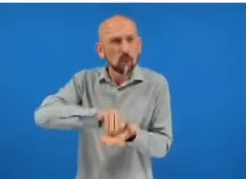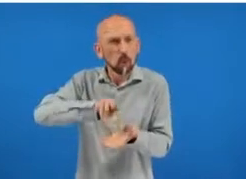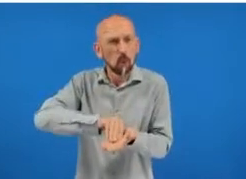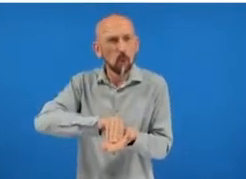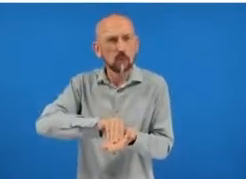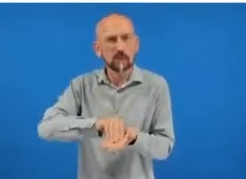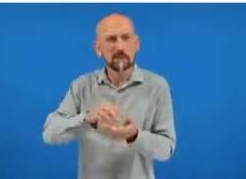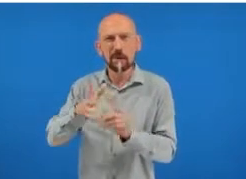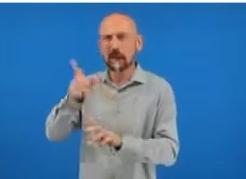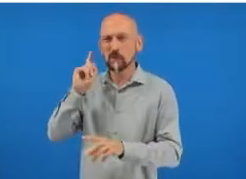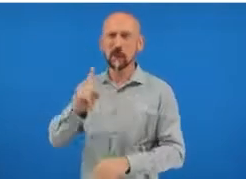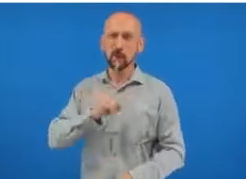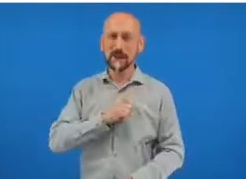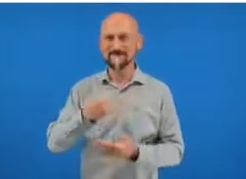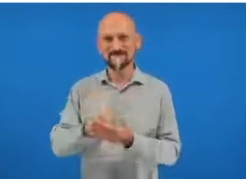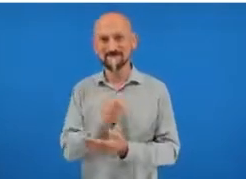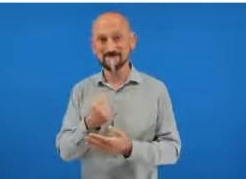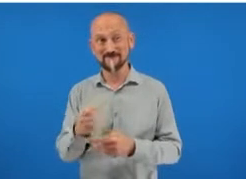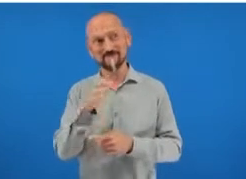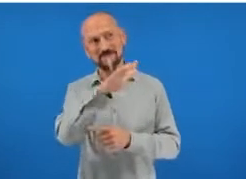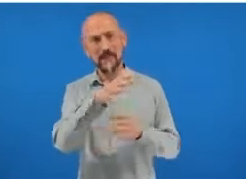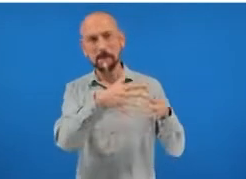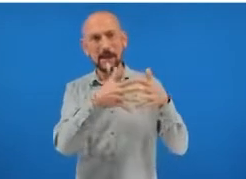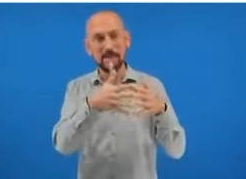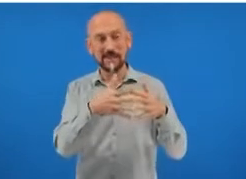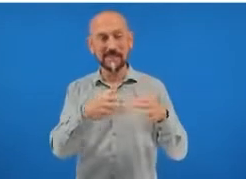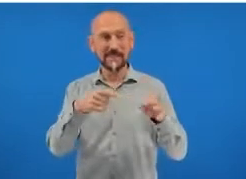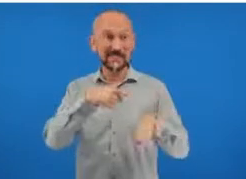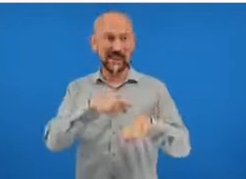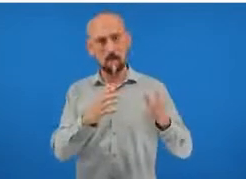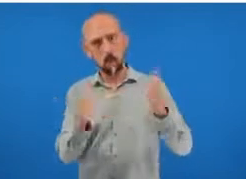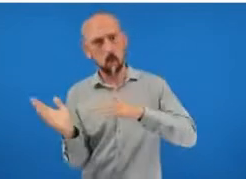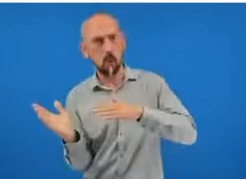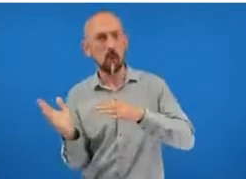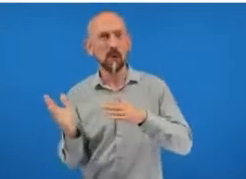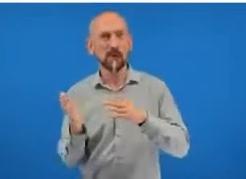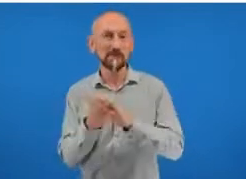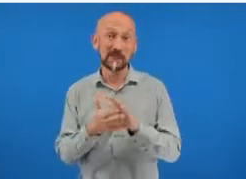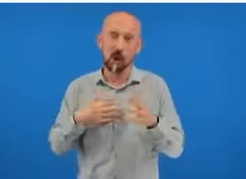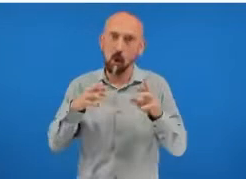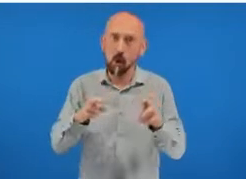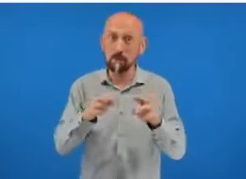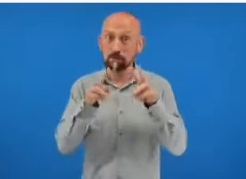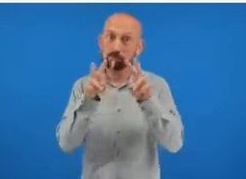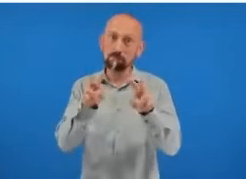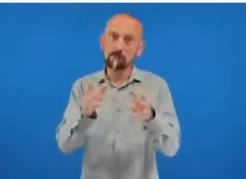States and in a different time zone. So I hope you enjoy this recording.